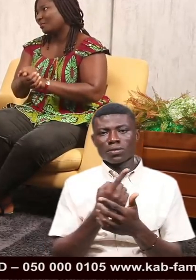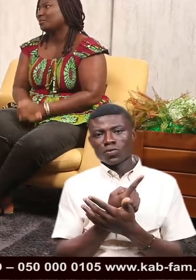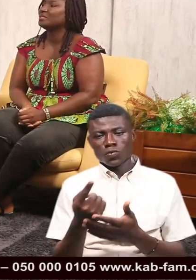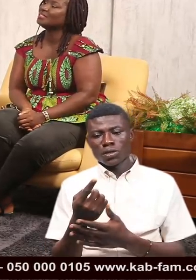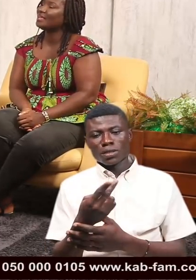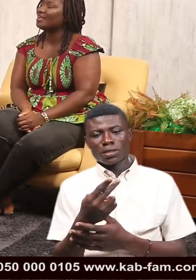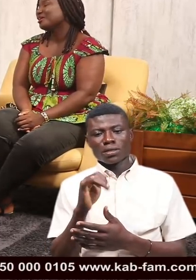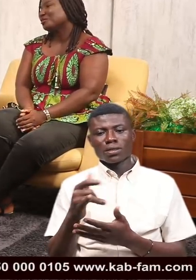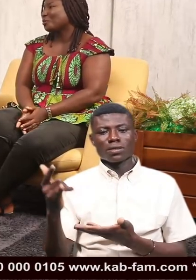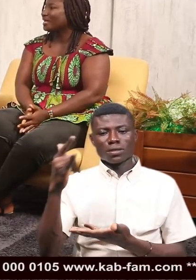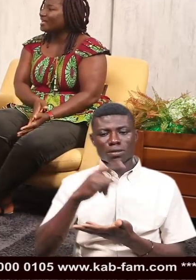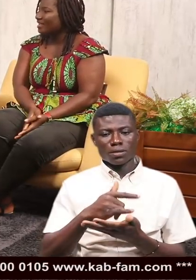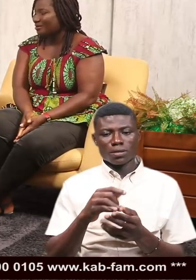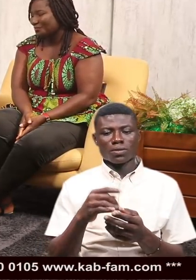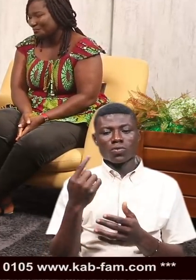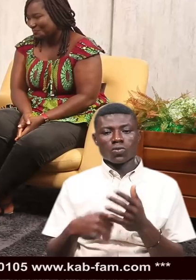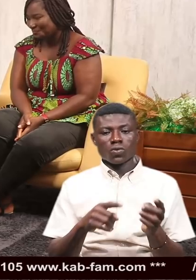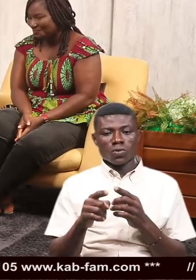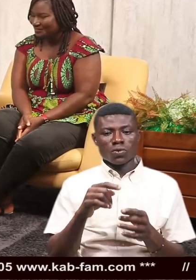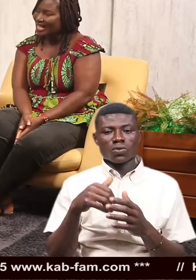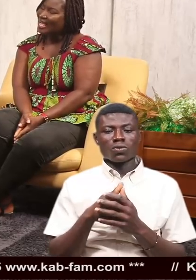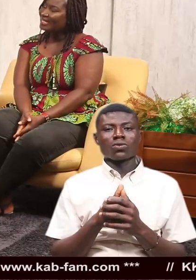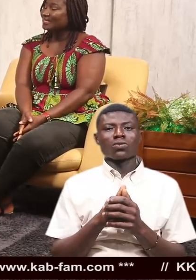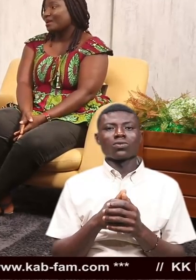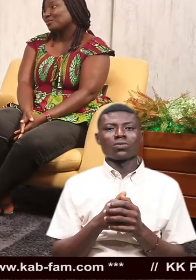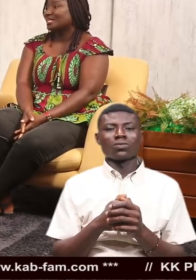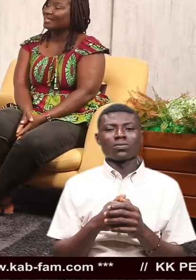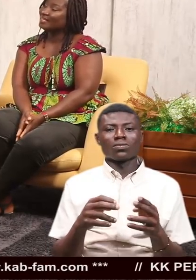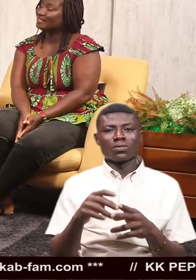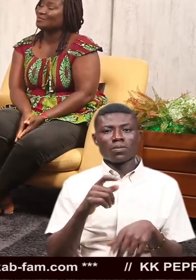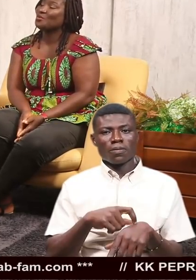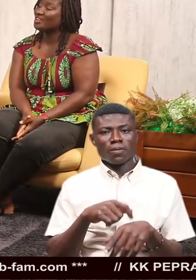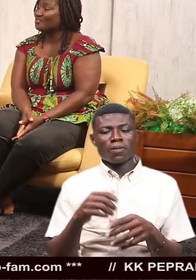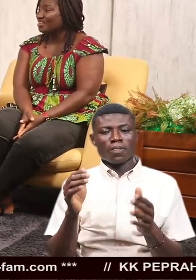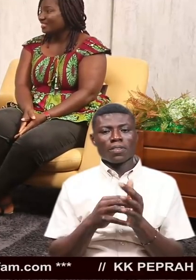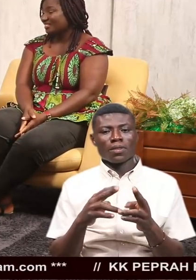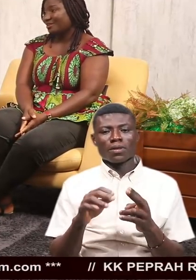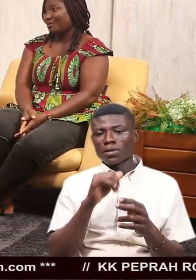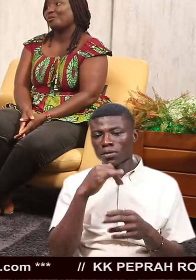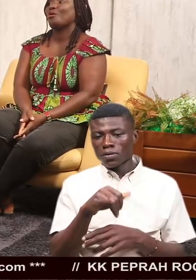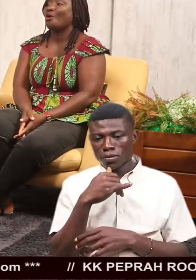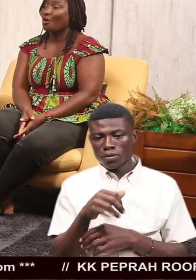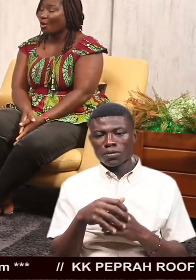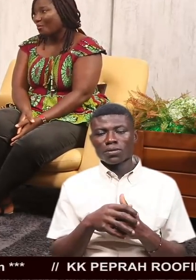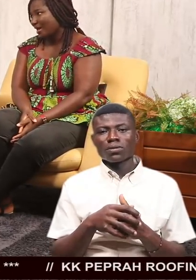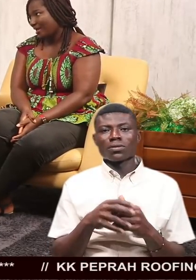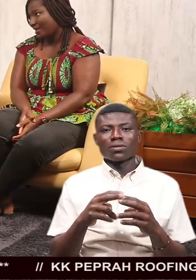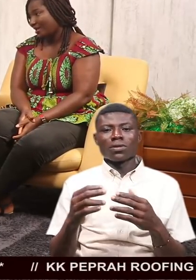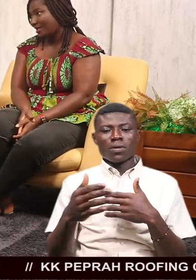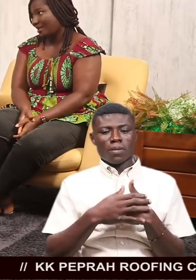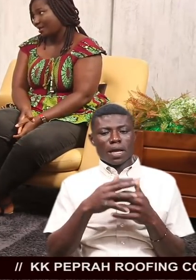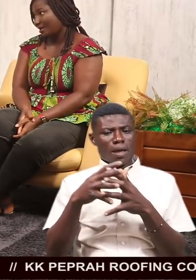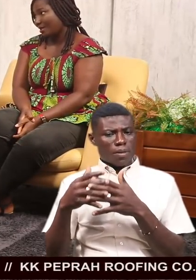no WhatsApp me say ni obeye ye no time was against him we nwe nti no o call